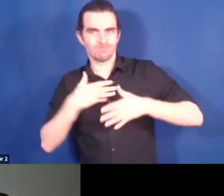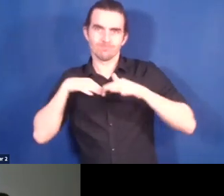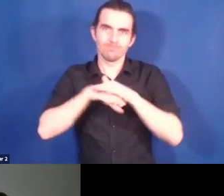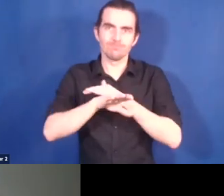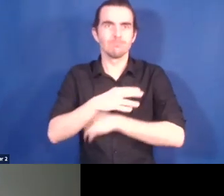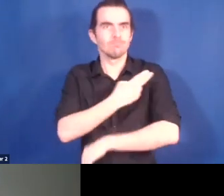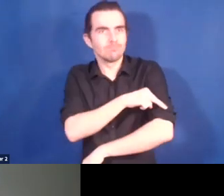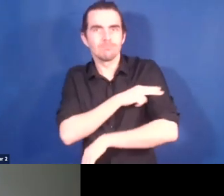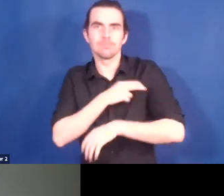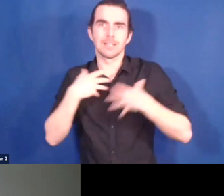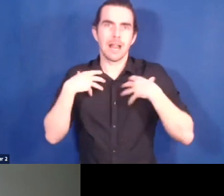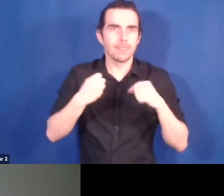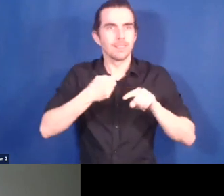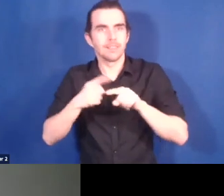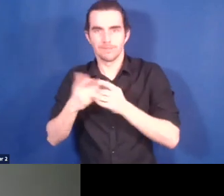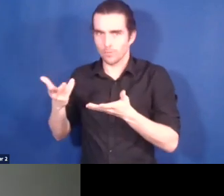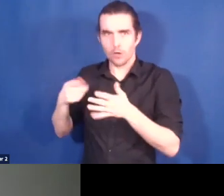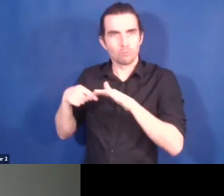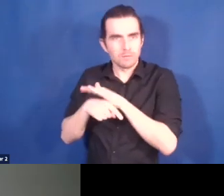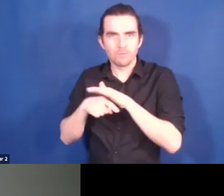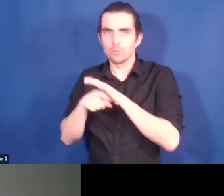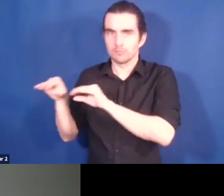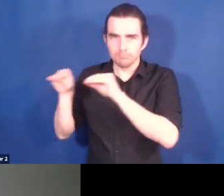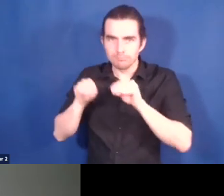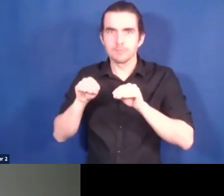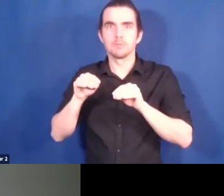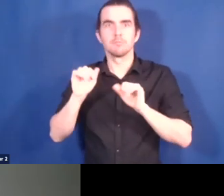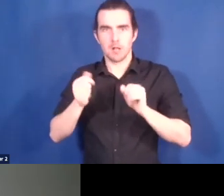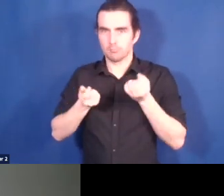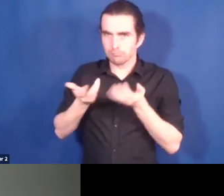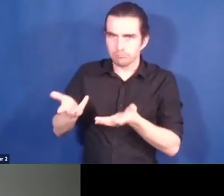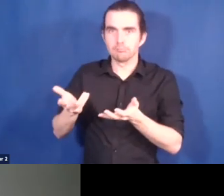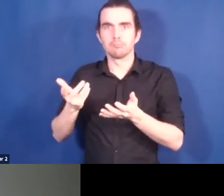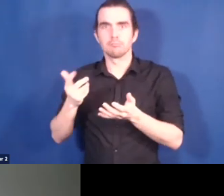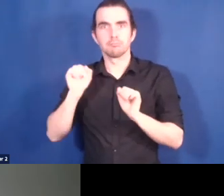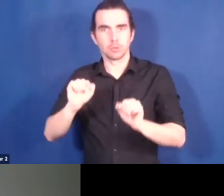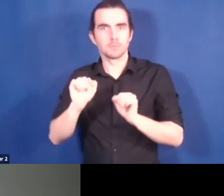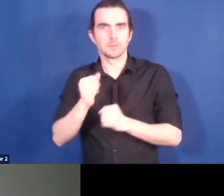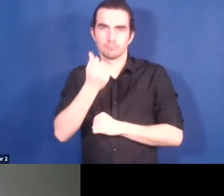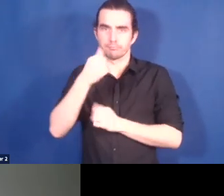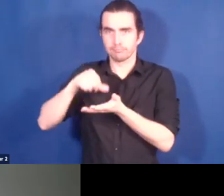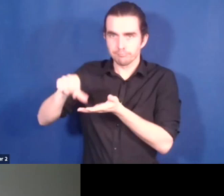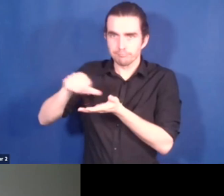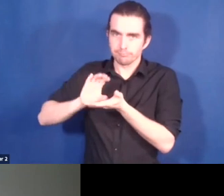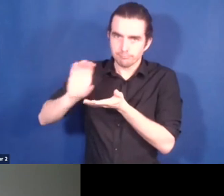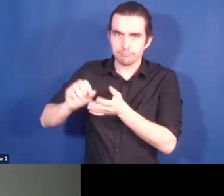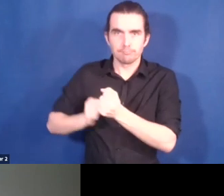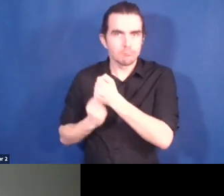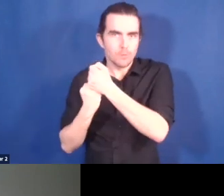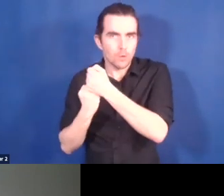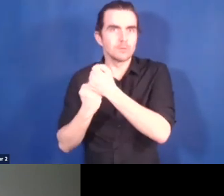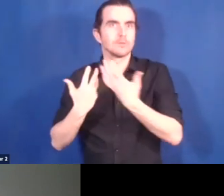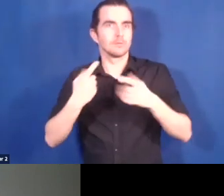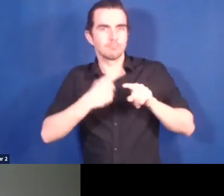how to prevent the transmission of COVID and what measures are expected by the government. And then there are some things that are very